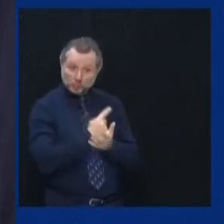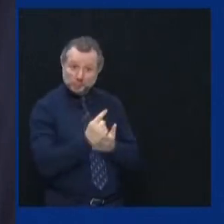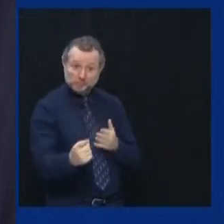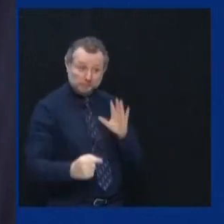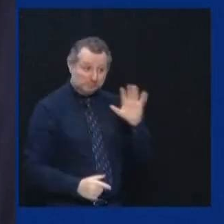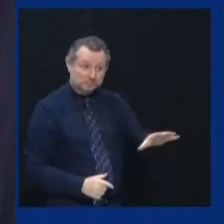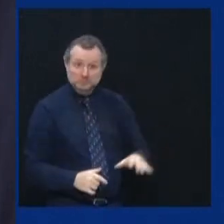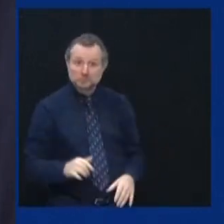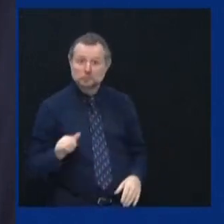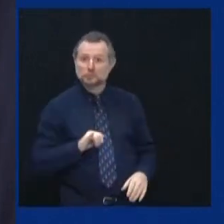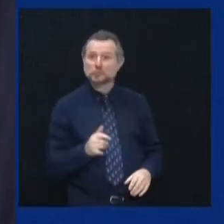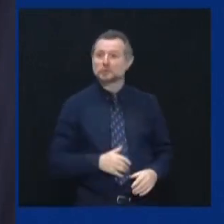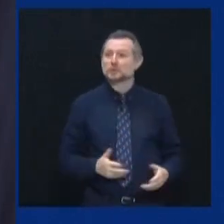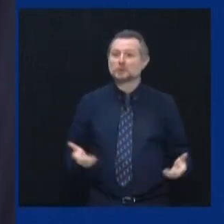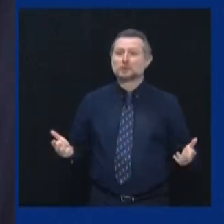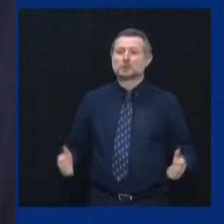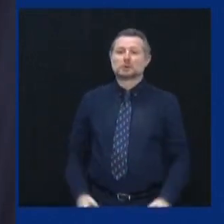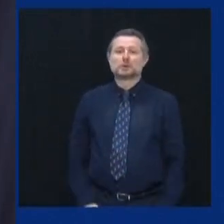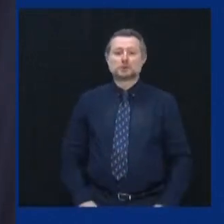weeks.